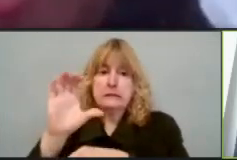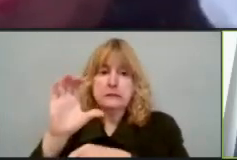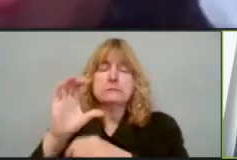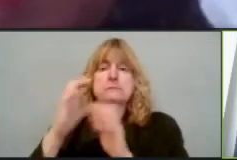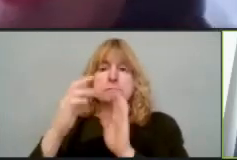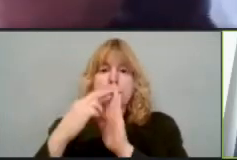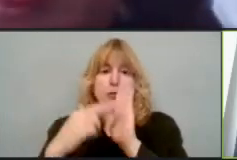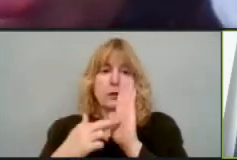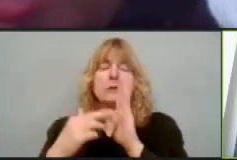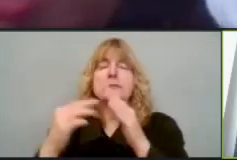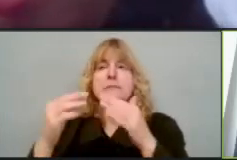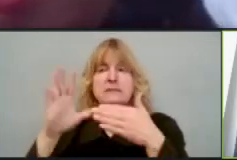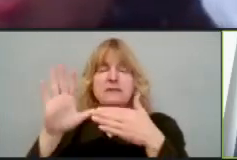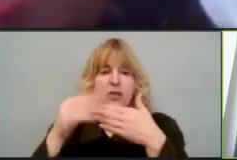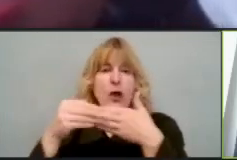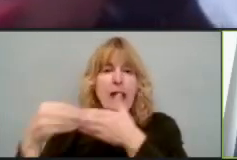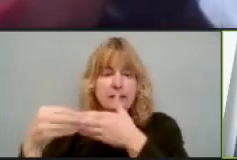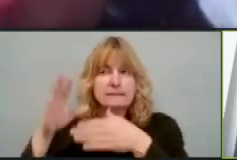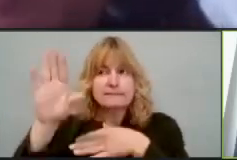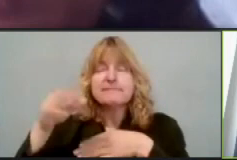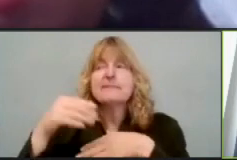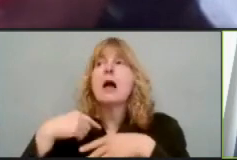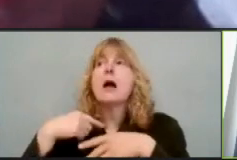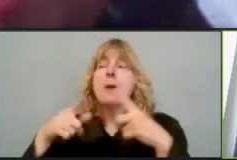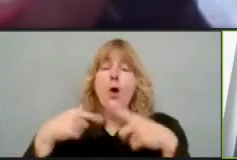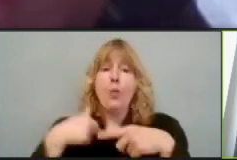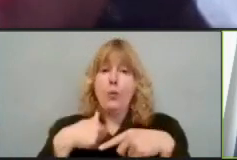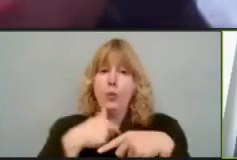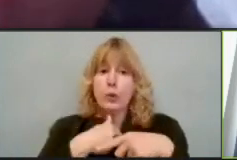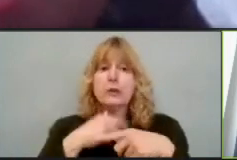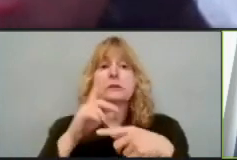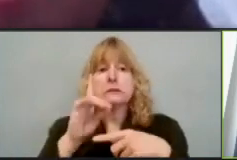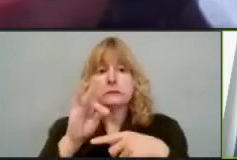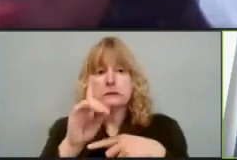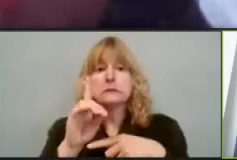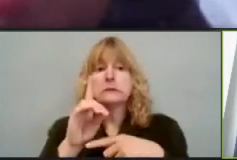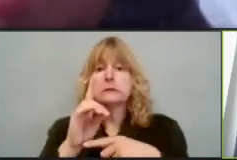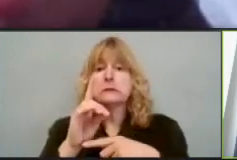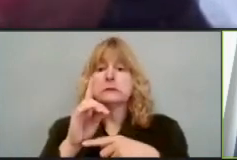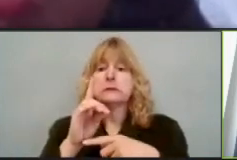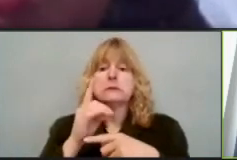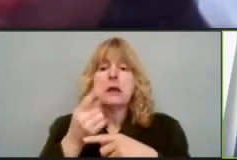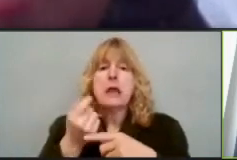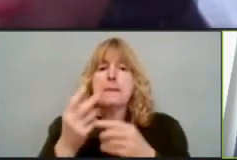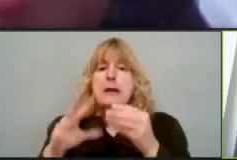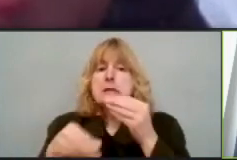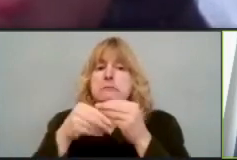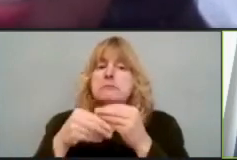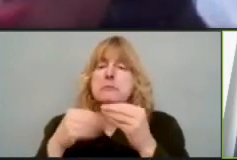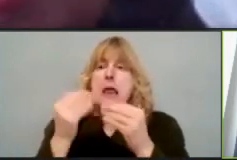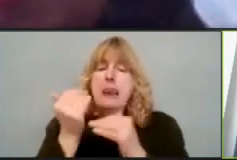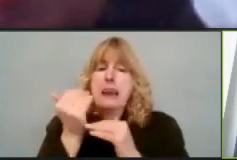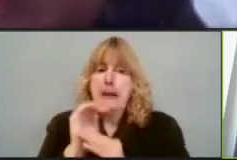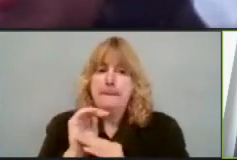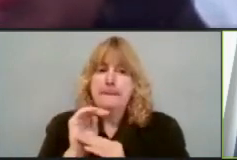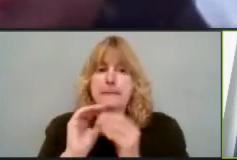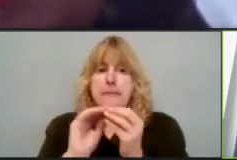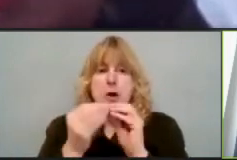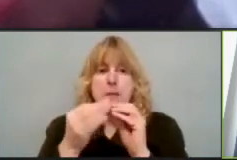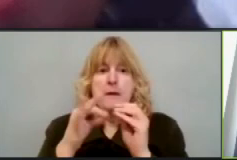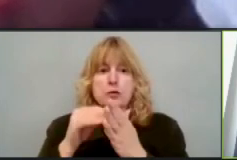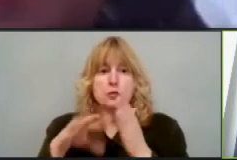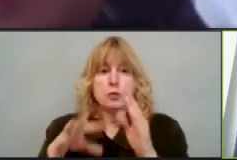able to take it a step further. And we have limited the number of students in the classroom to less than